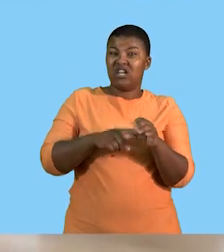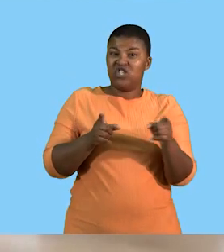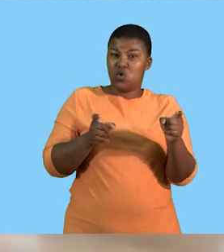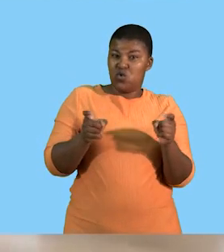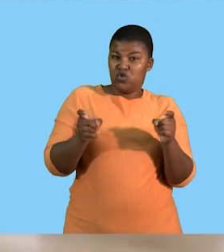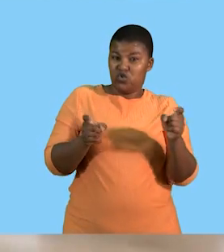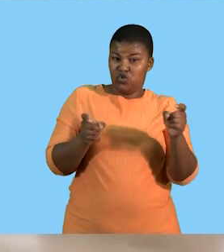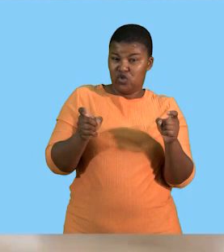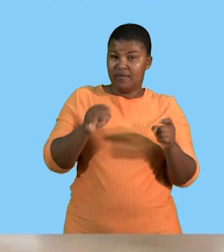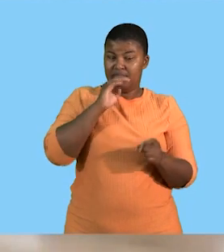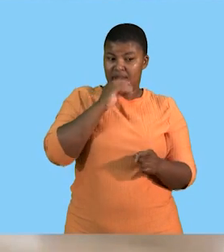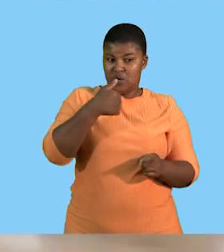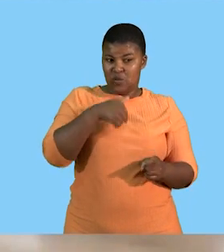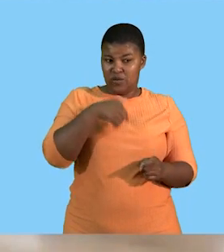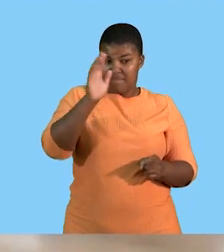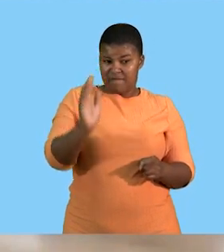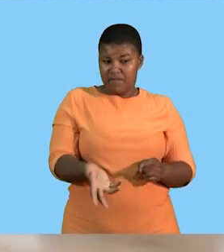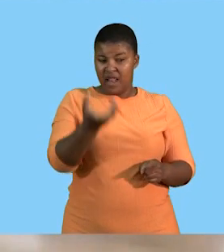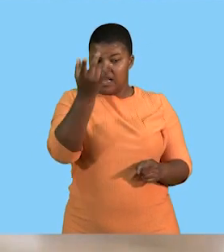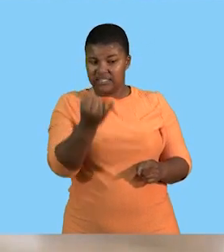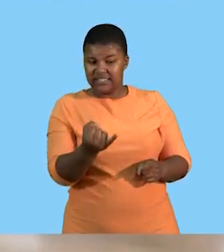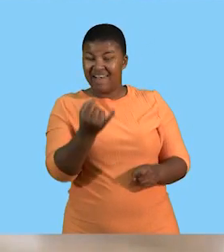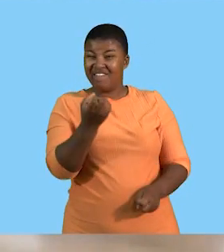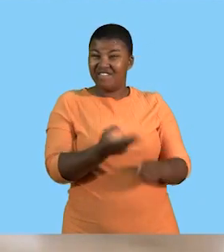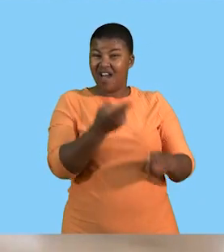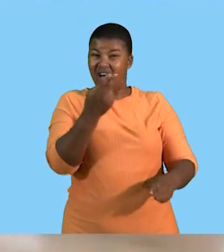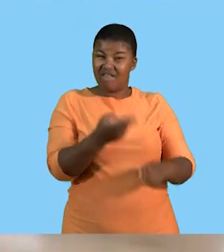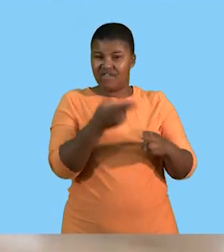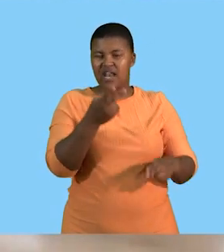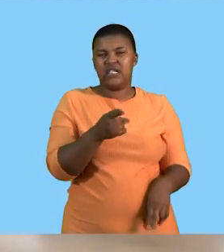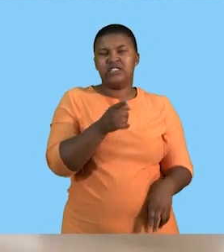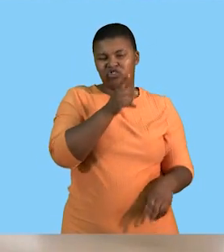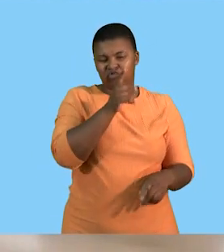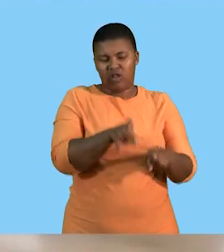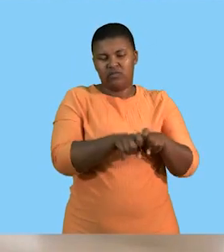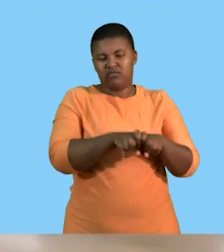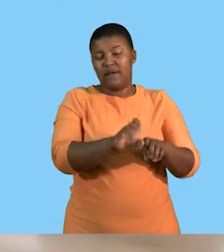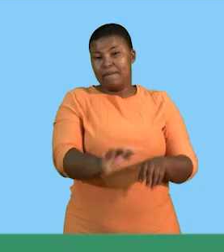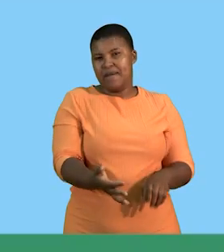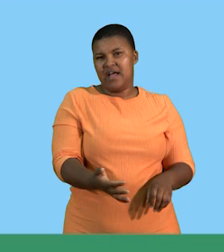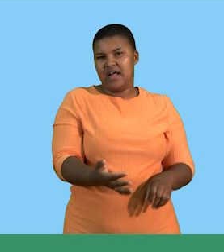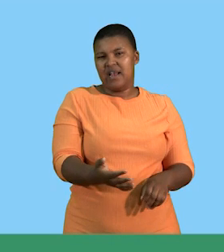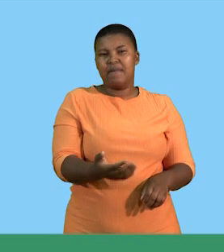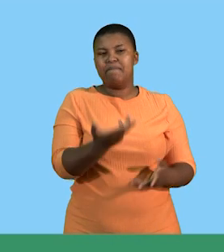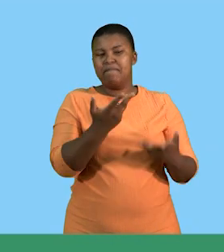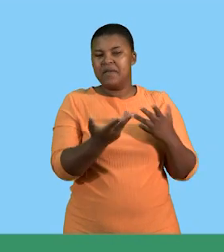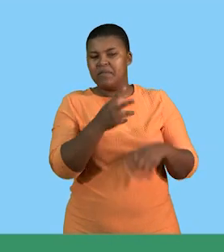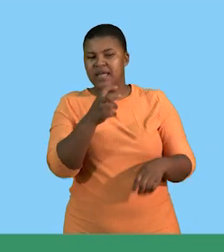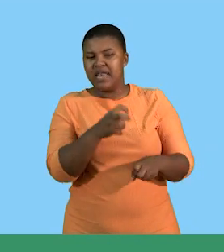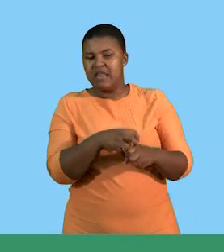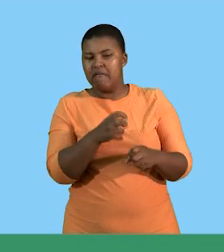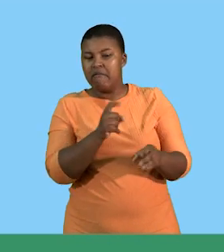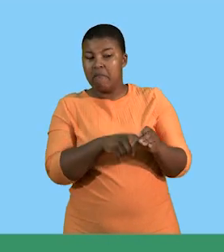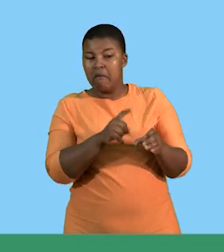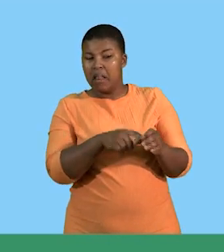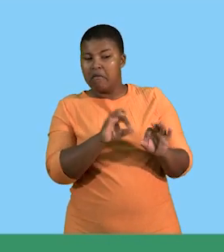we only inspect or test the final product and see if it meets our standards